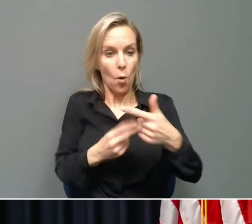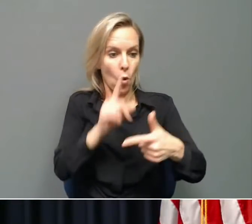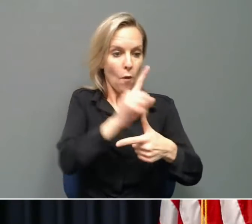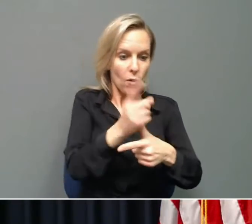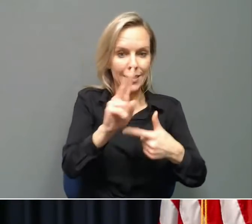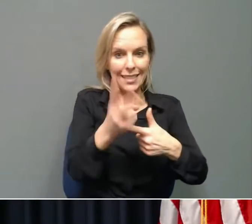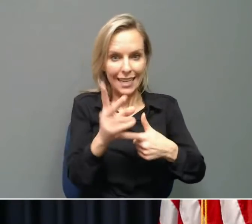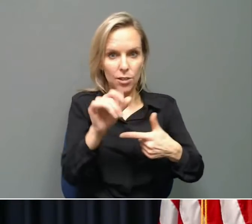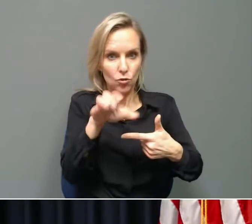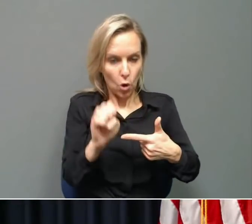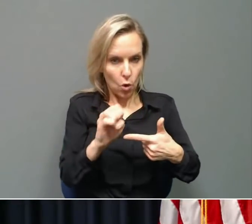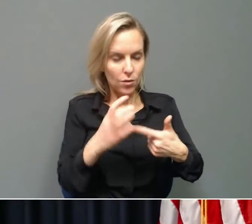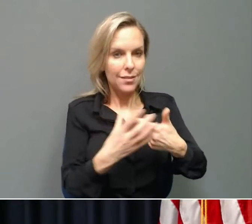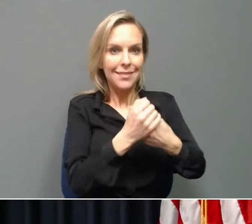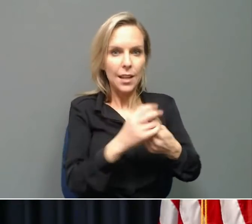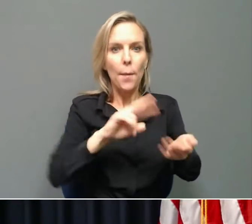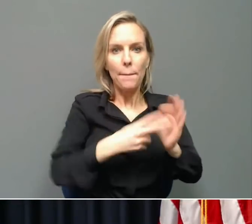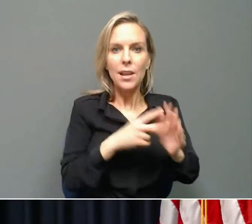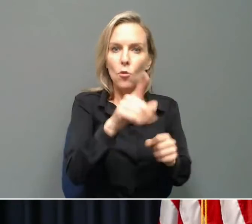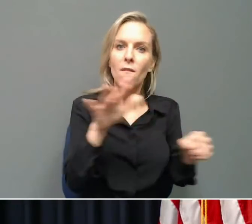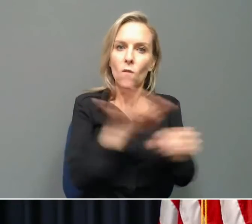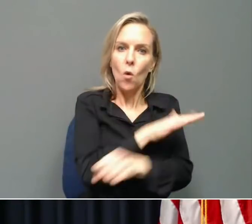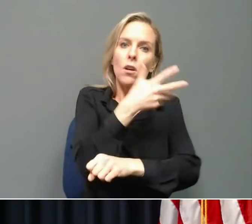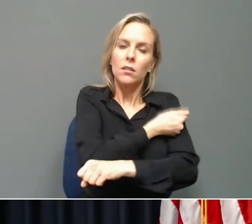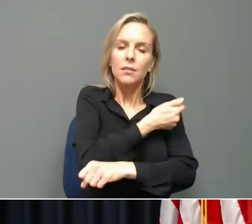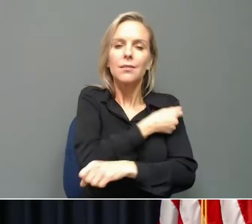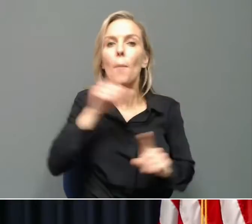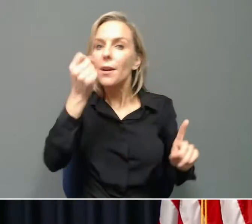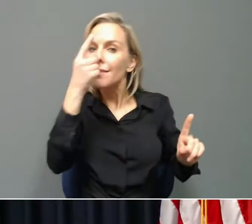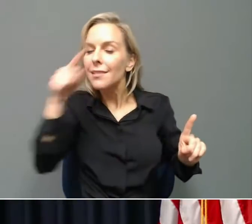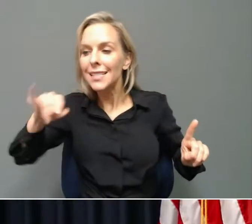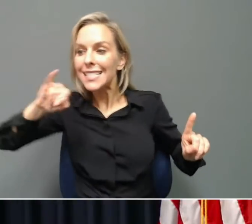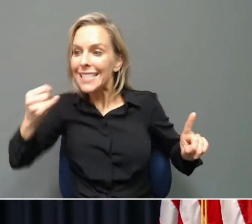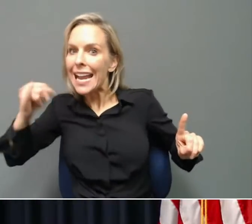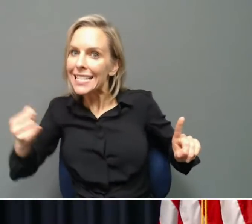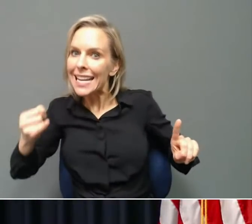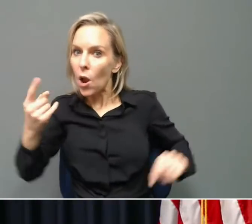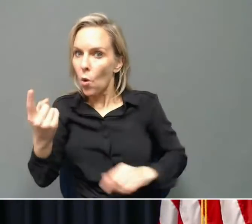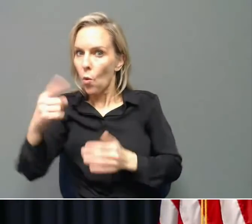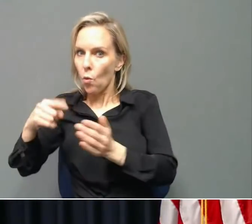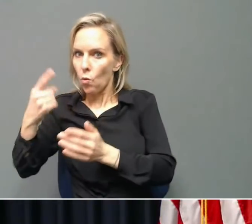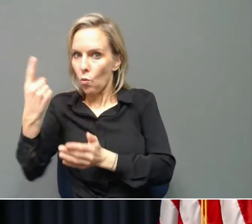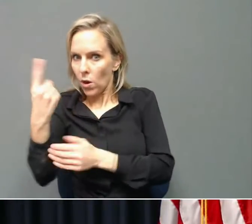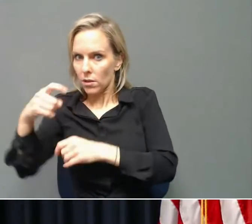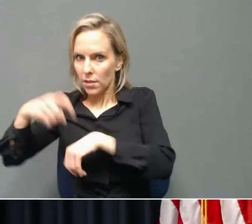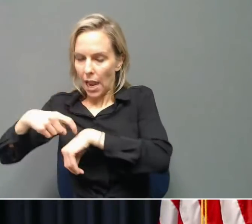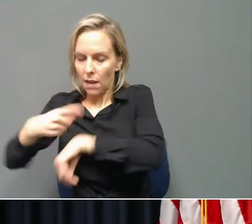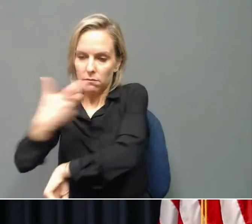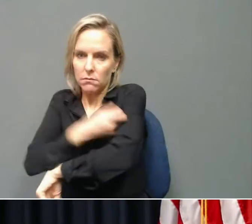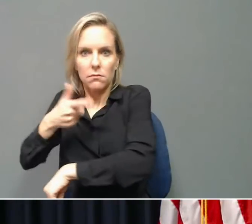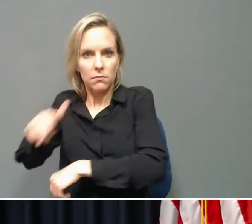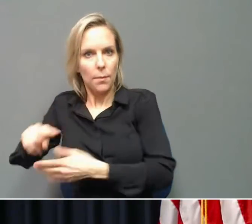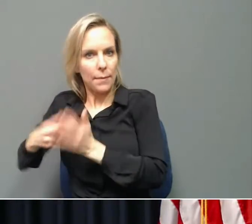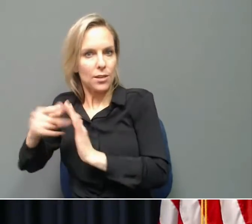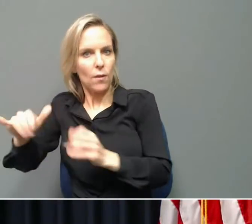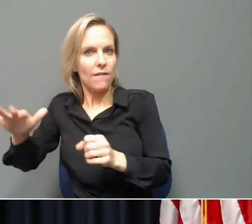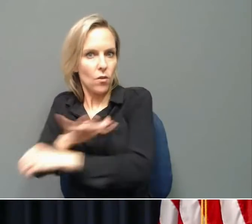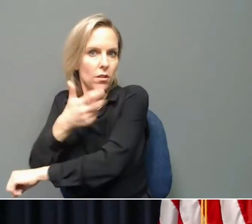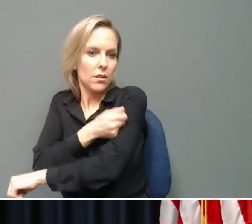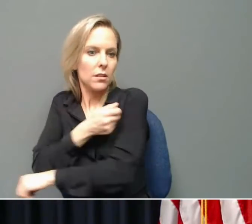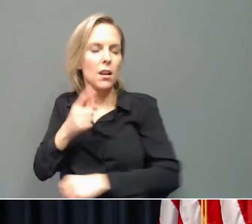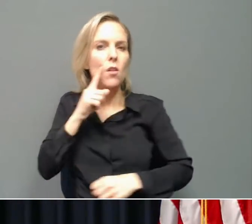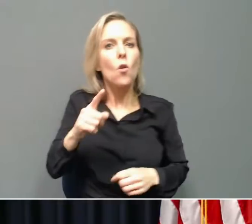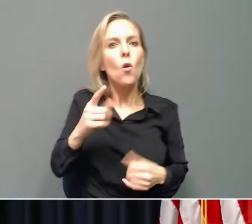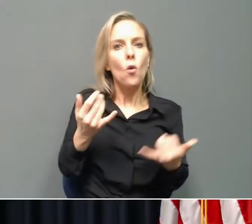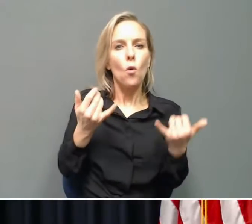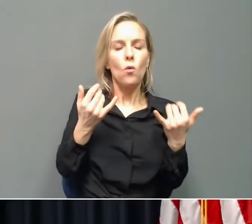has one dose to be fully vaccinated. That's why we really follow the first dose primarily, but there's only, I think, one line